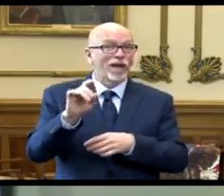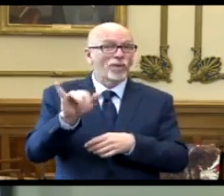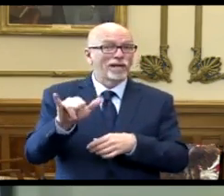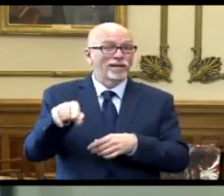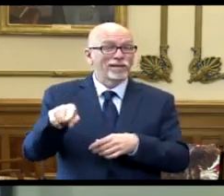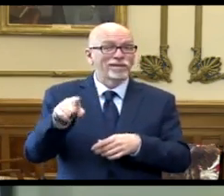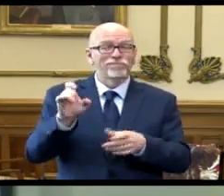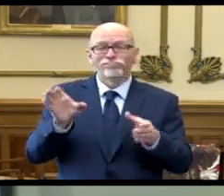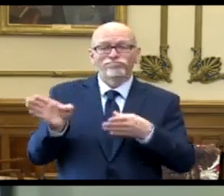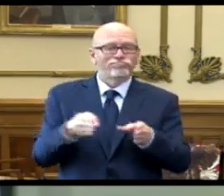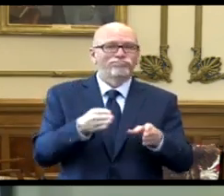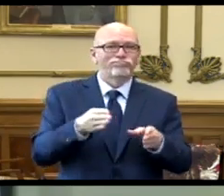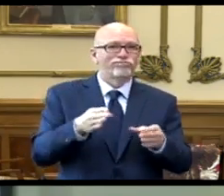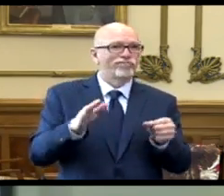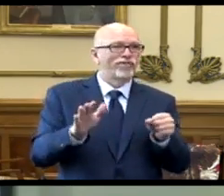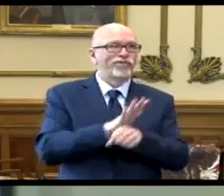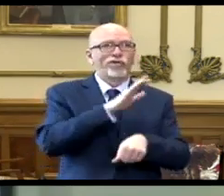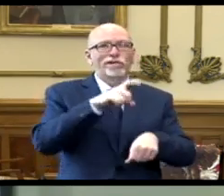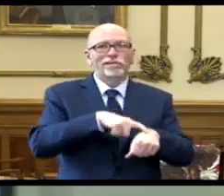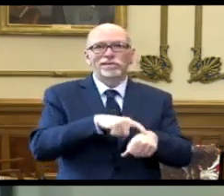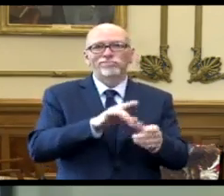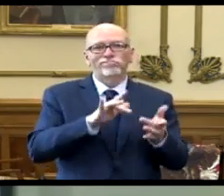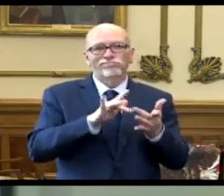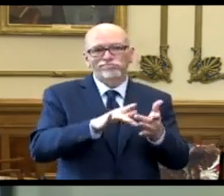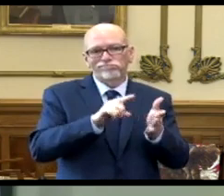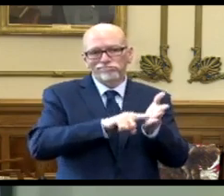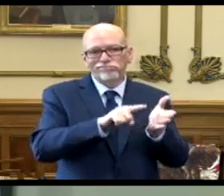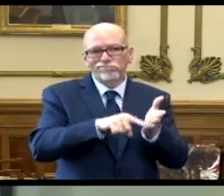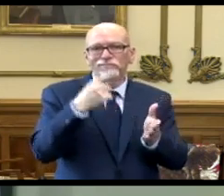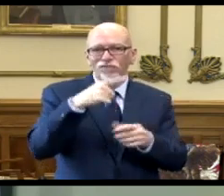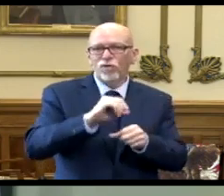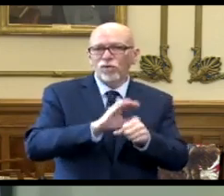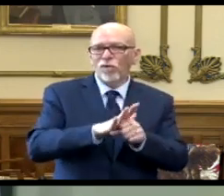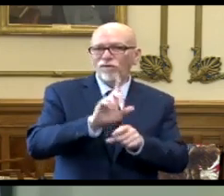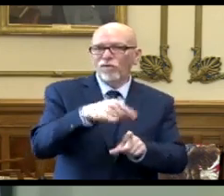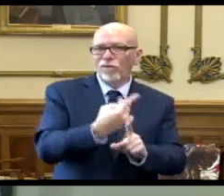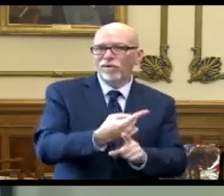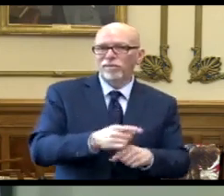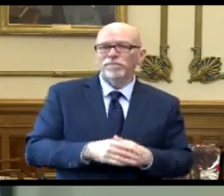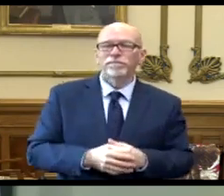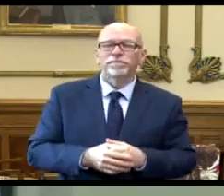devote their attention almost exclusively to contact tracing for COVID-19.